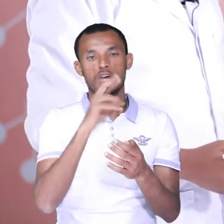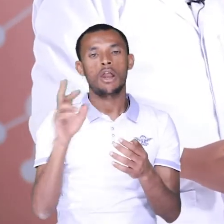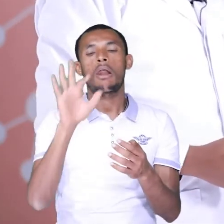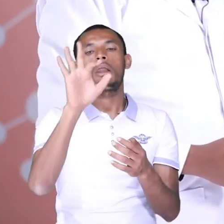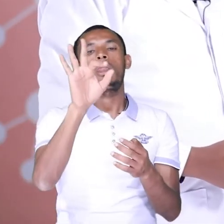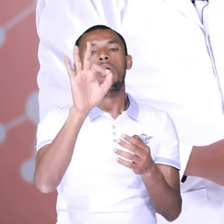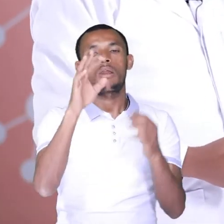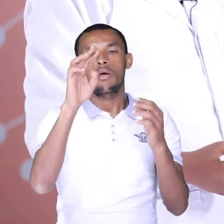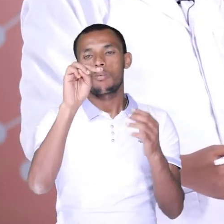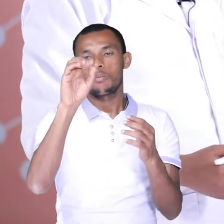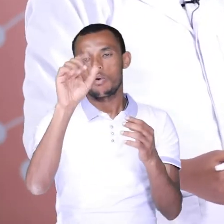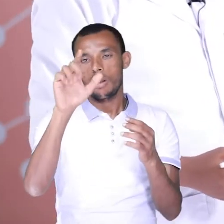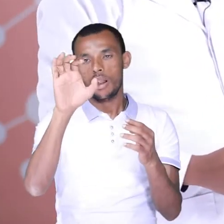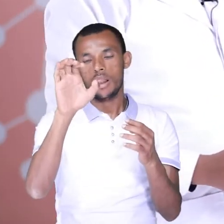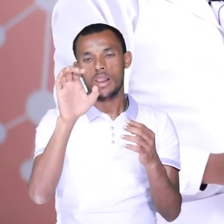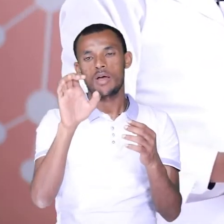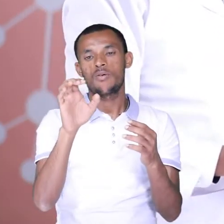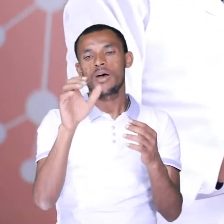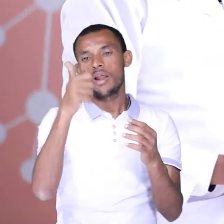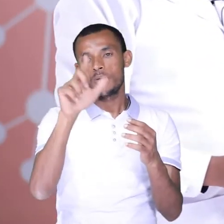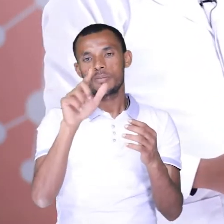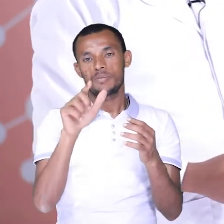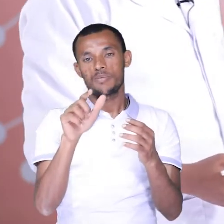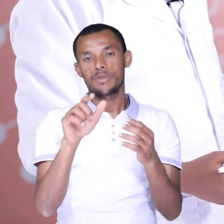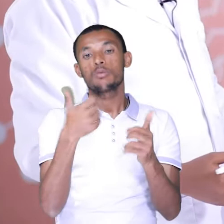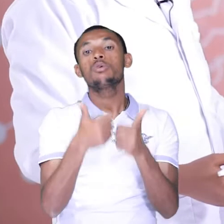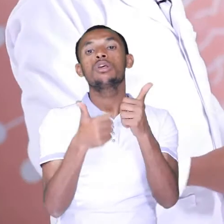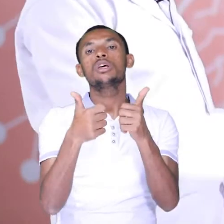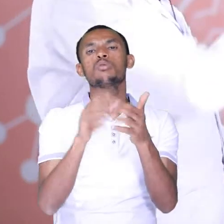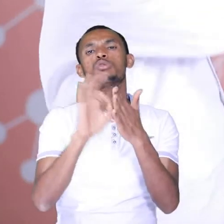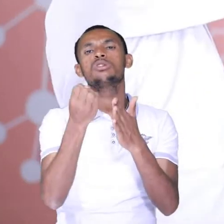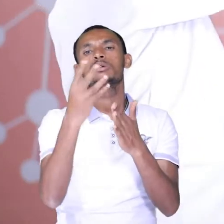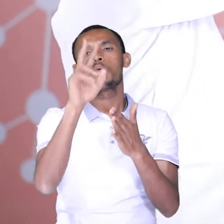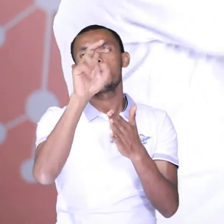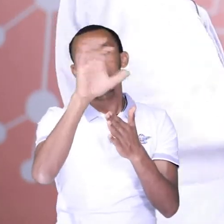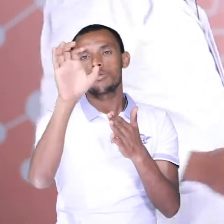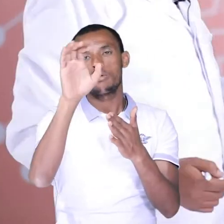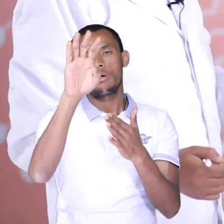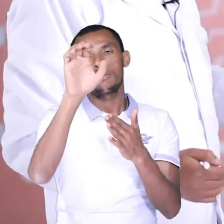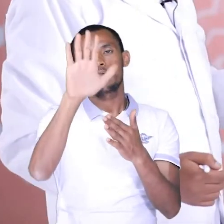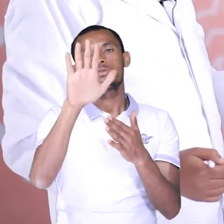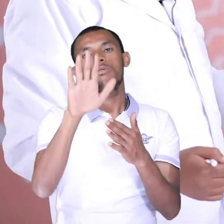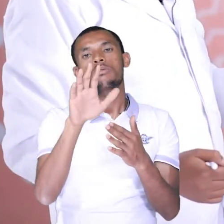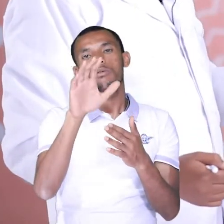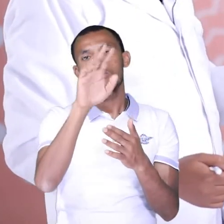present in 243 gram of aluminum. So, we can calculate in such a way.